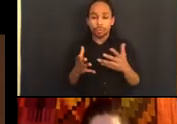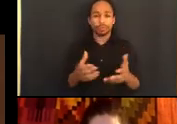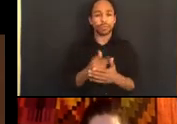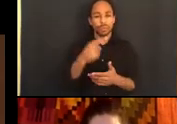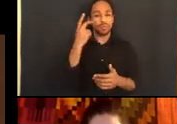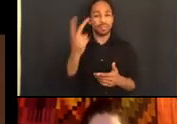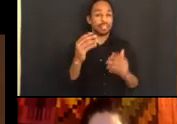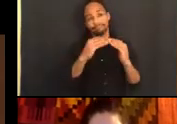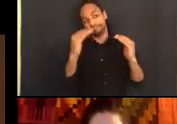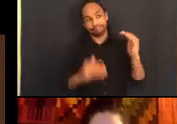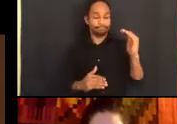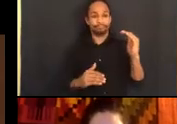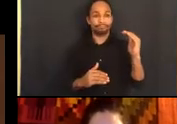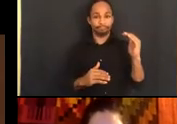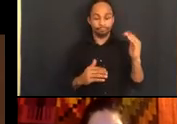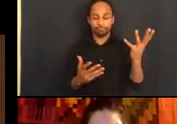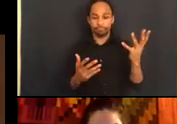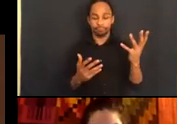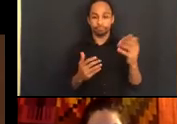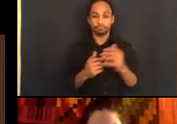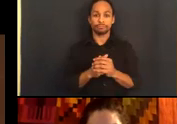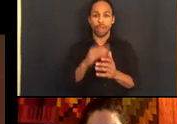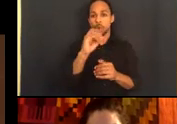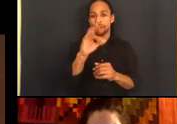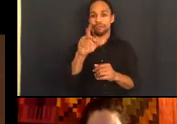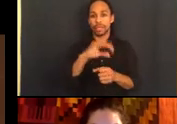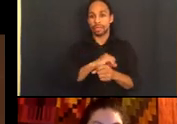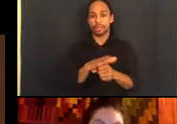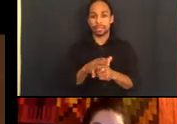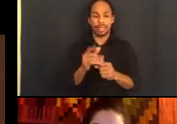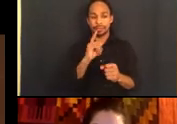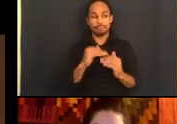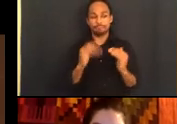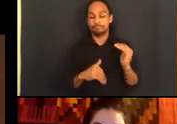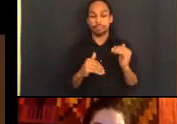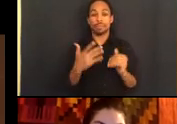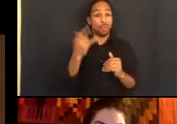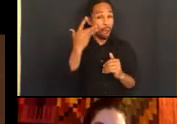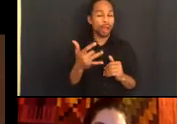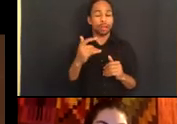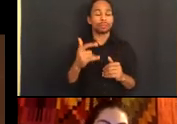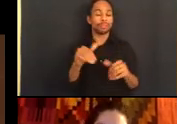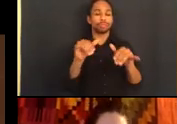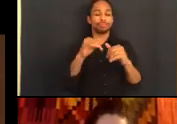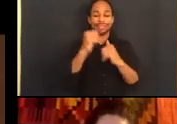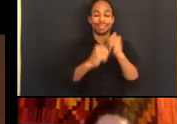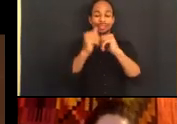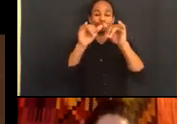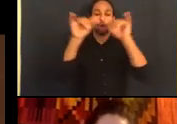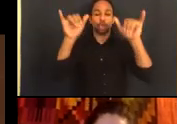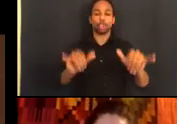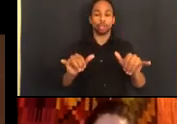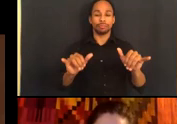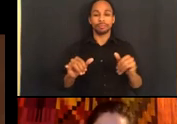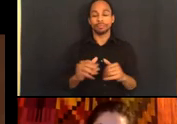of COVID-19 in marginalized communities, and that's primarily because of structural issues. Things that happen before someone presents to the